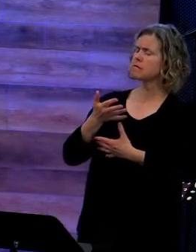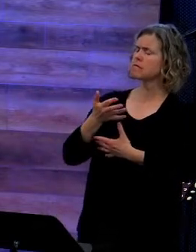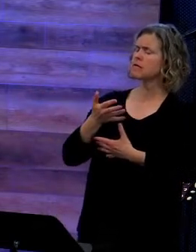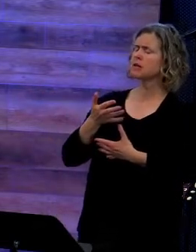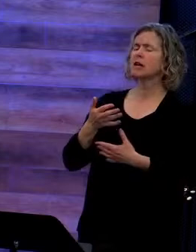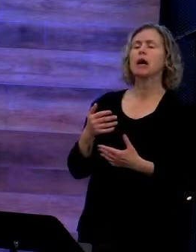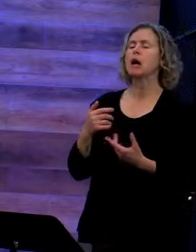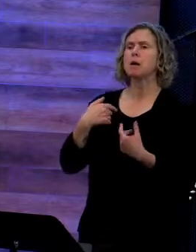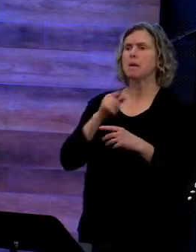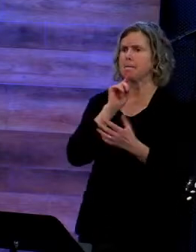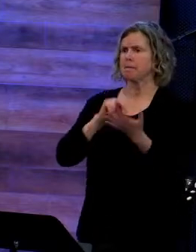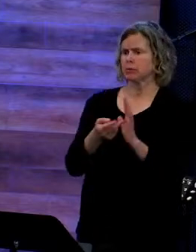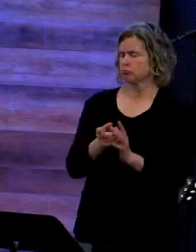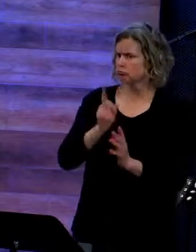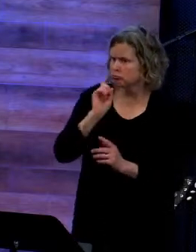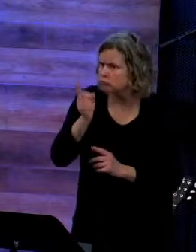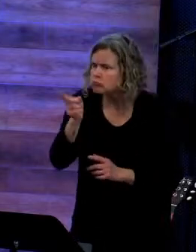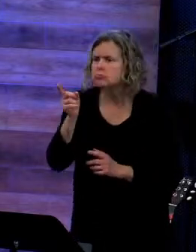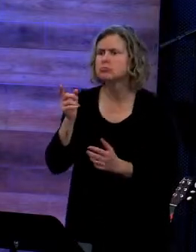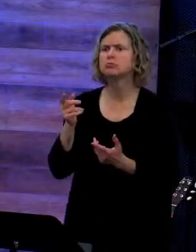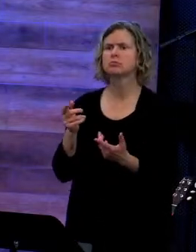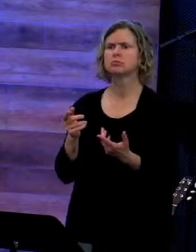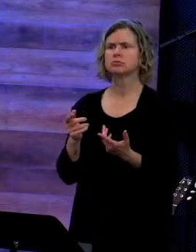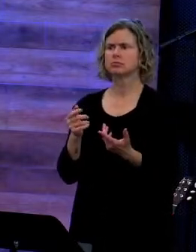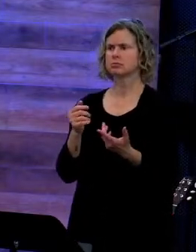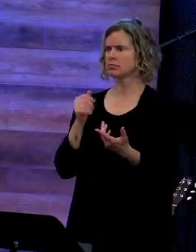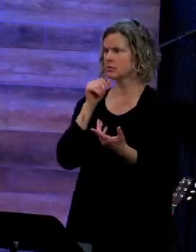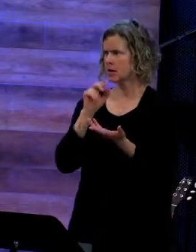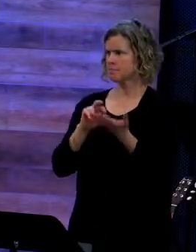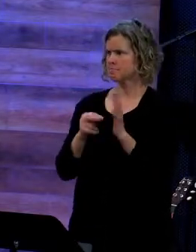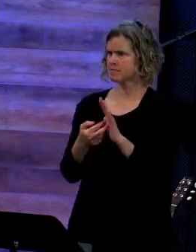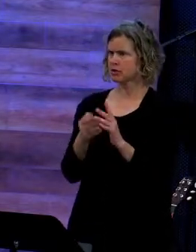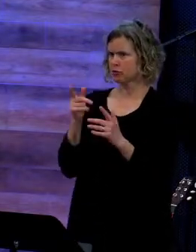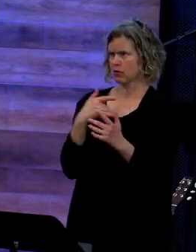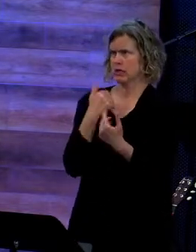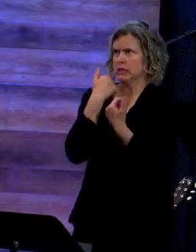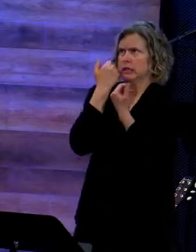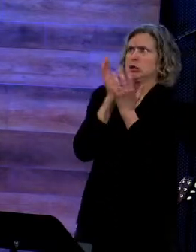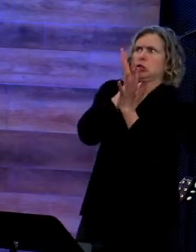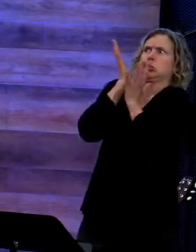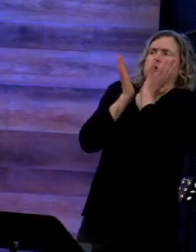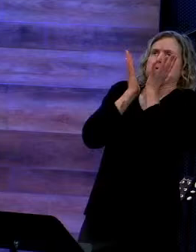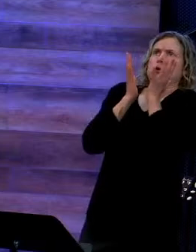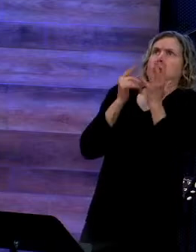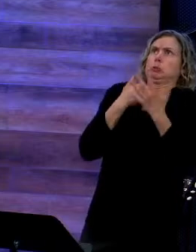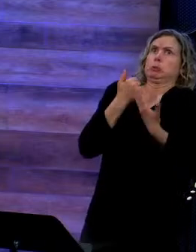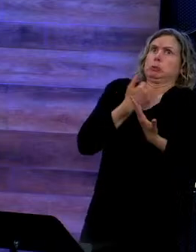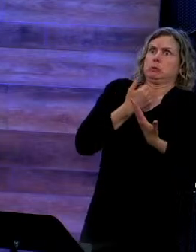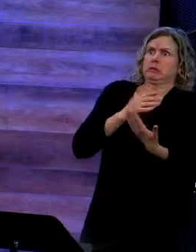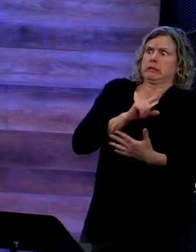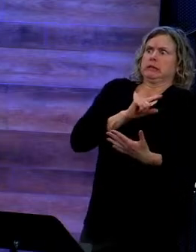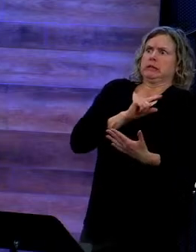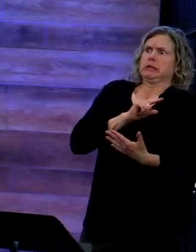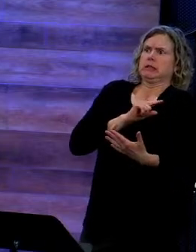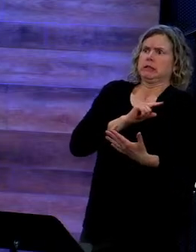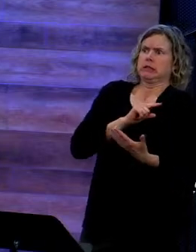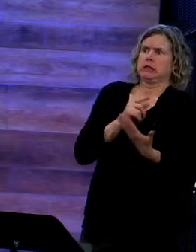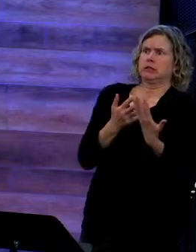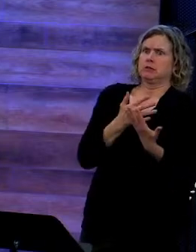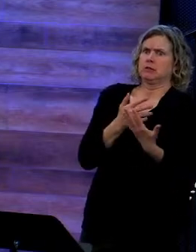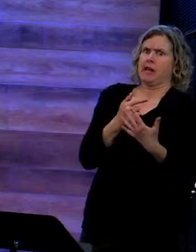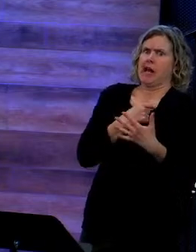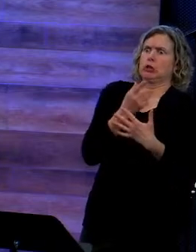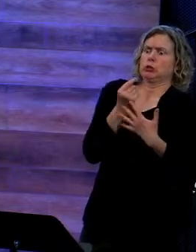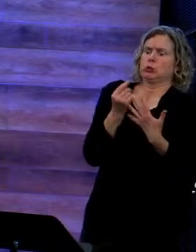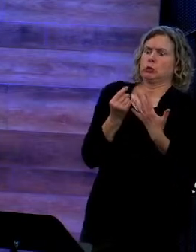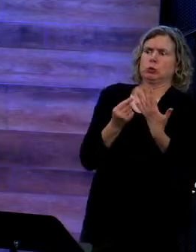your own life and your own heart. What we're trying to do, all of us, myself included, we're trying to get at how this heart works, because it's a mystery